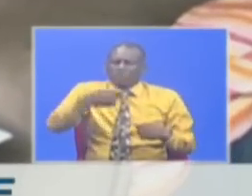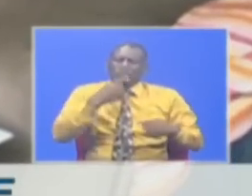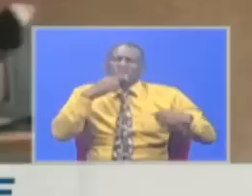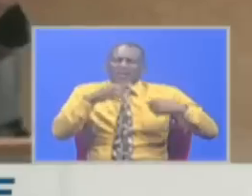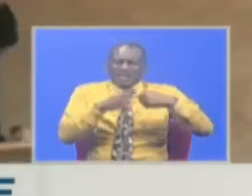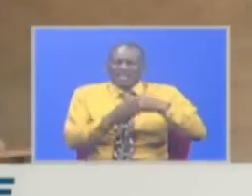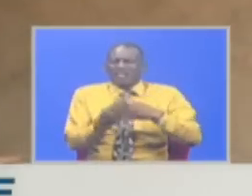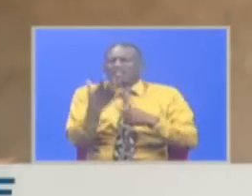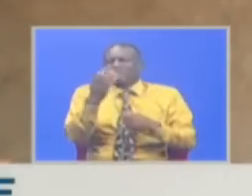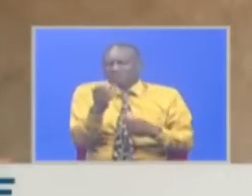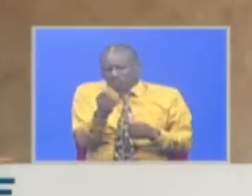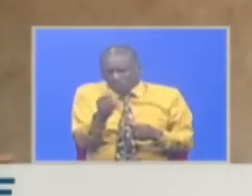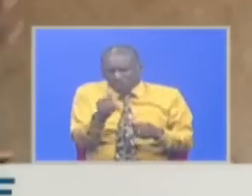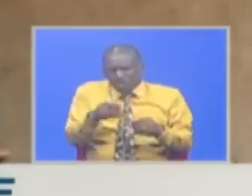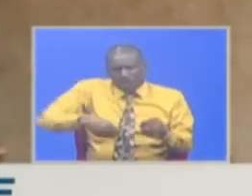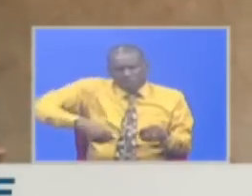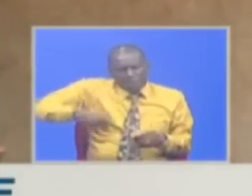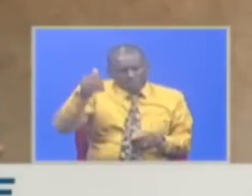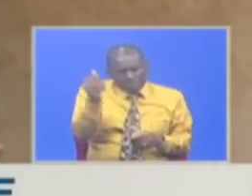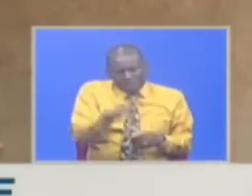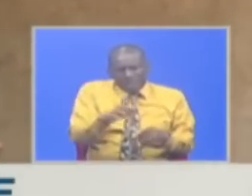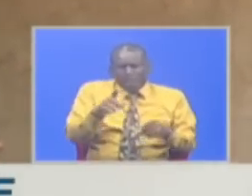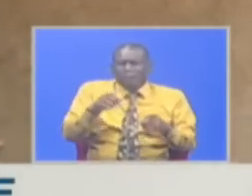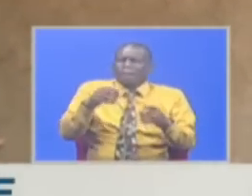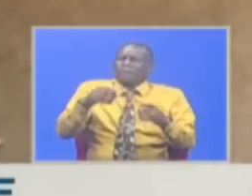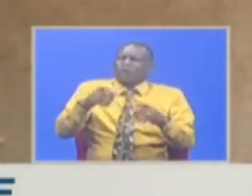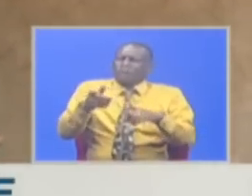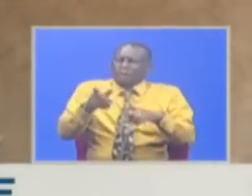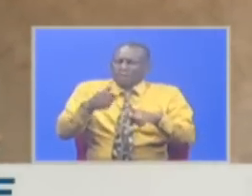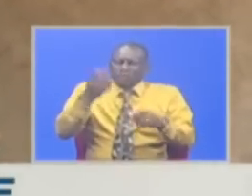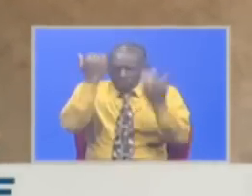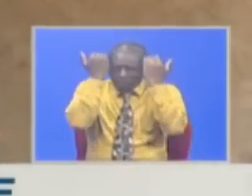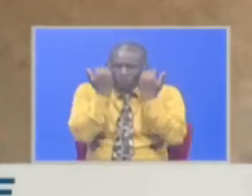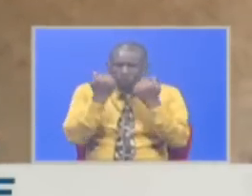393,950 shillings as compensation, but the lawyer only gave him